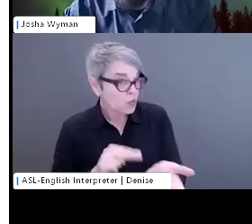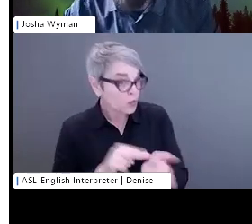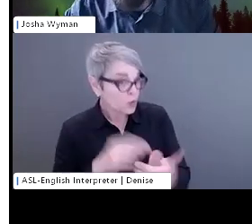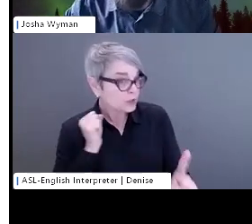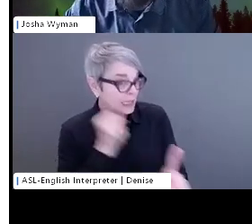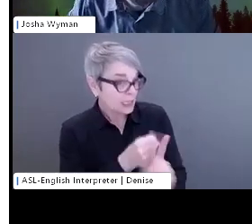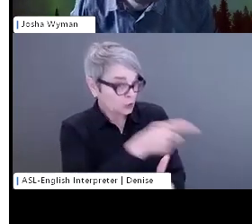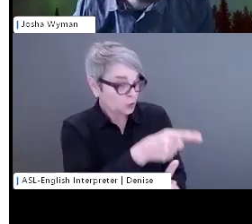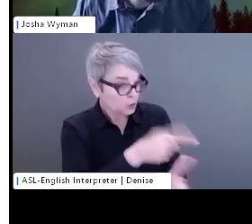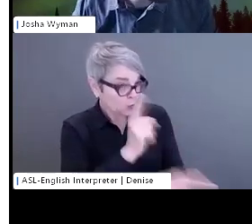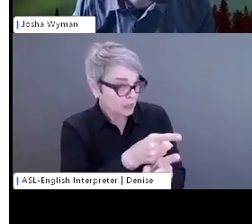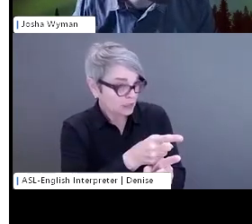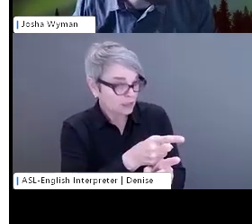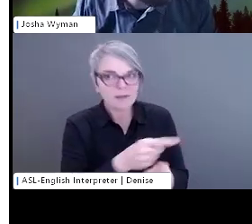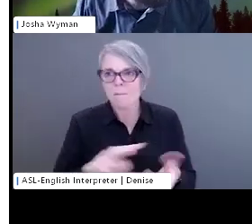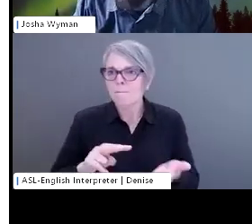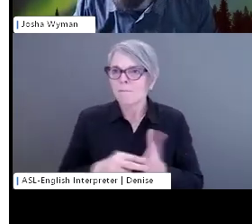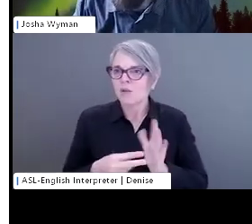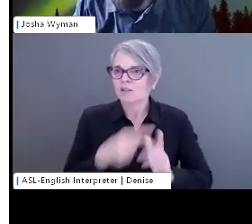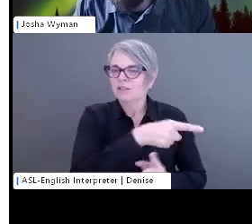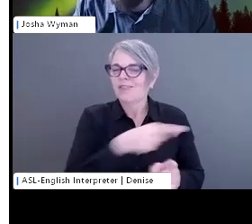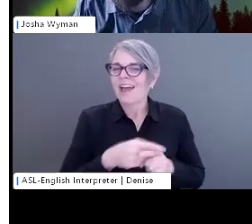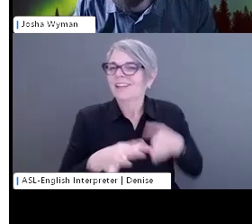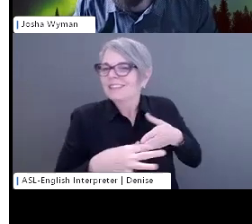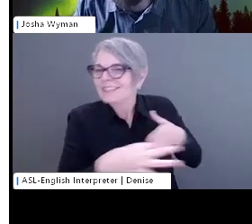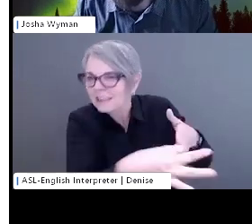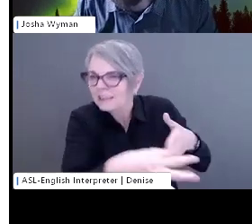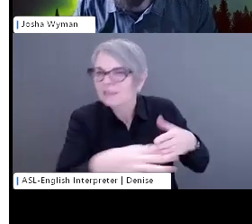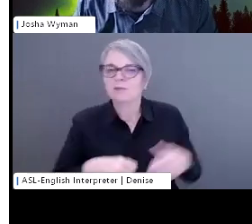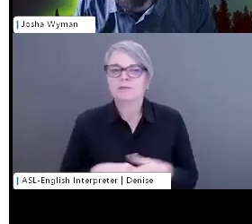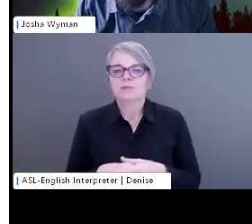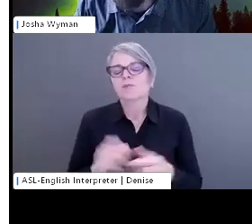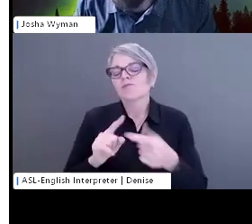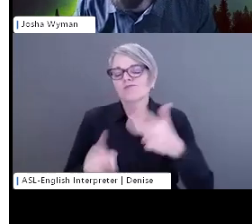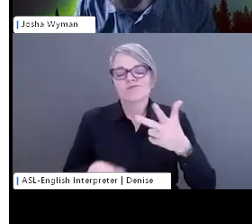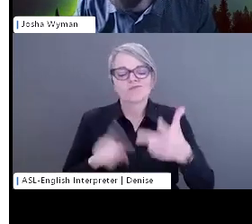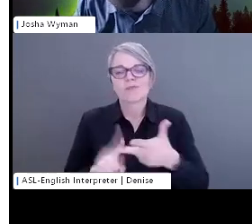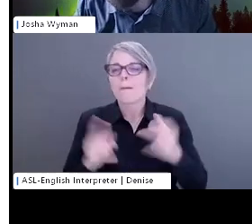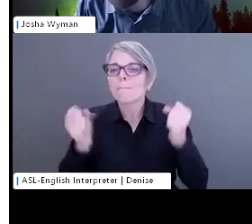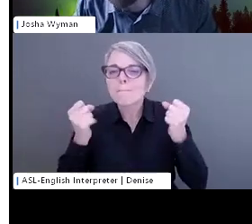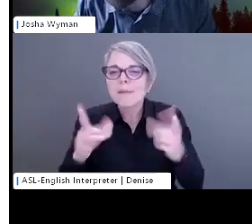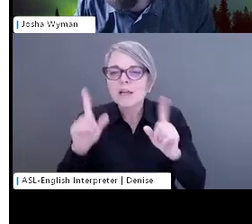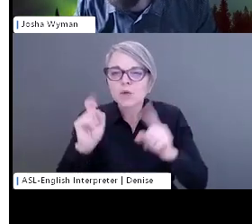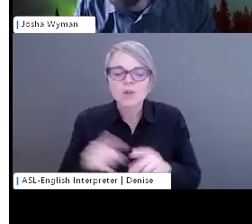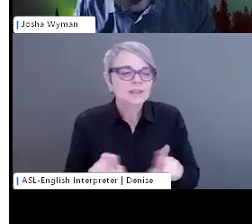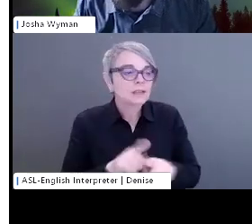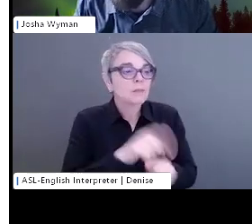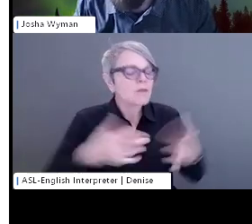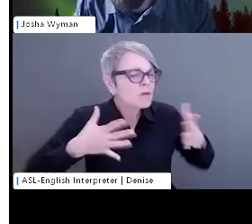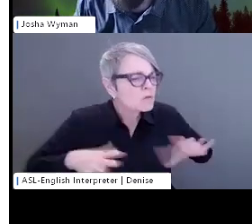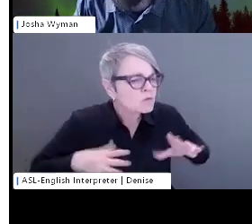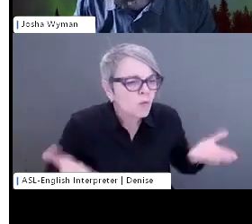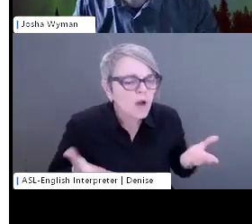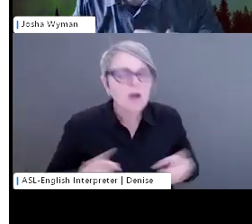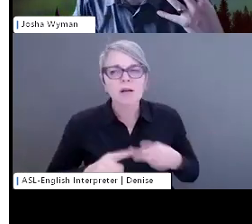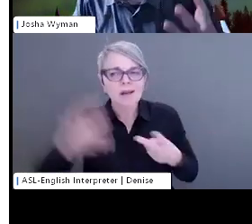You're implying an answer there. Multiple questions at once, such as, okay, what were they wearing? What color was their hair? How tall